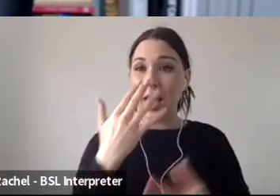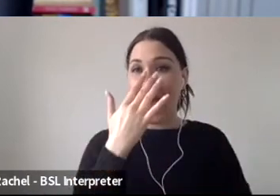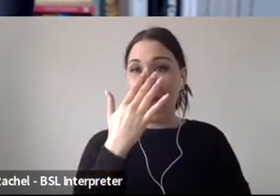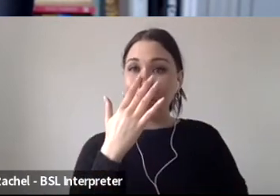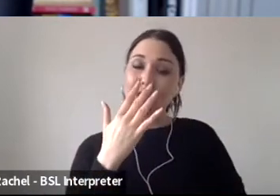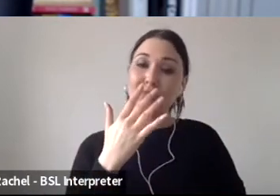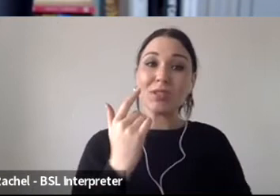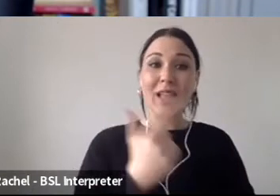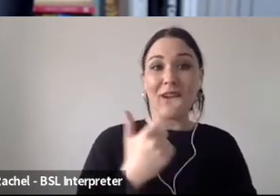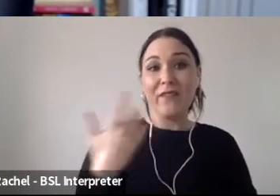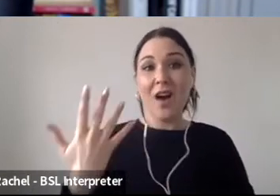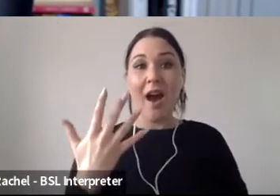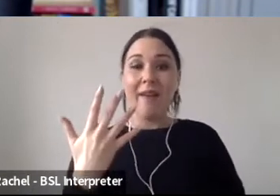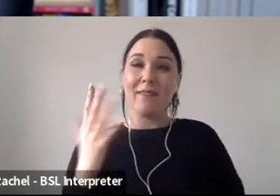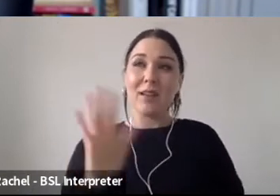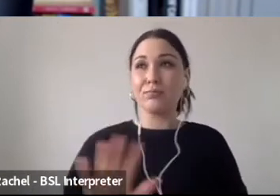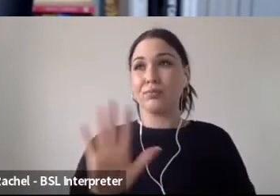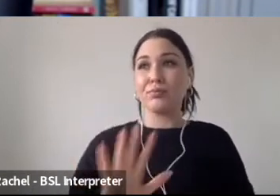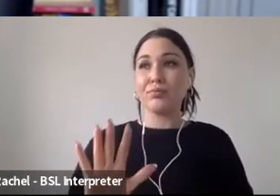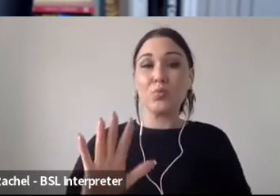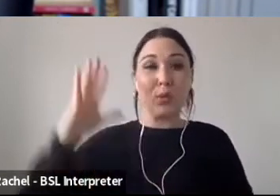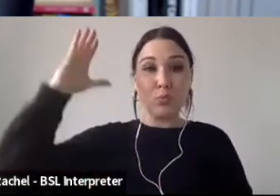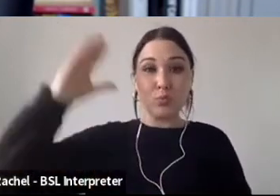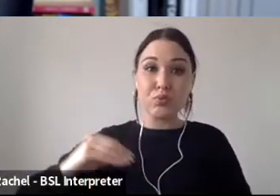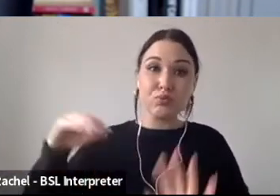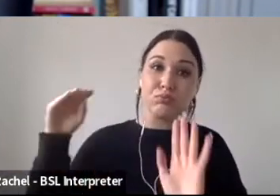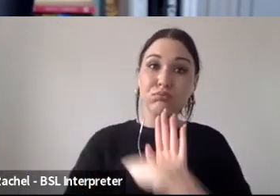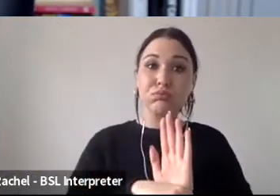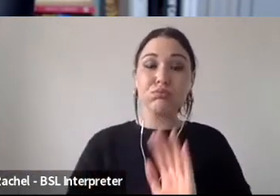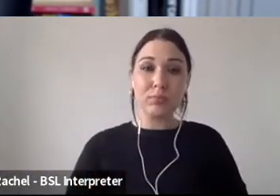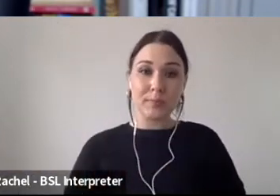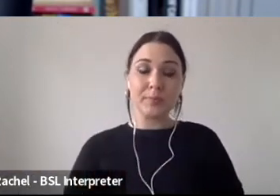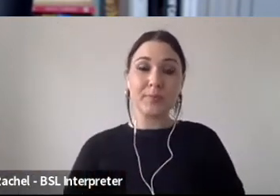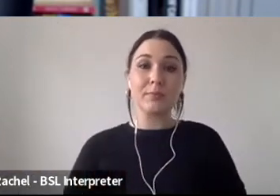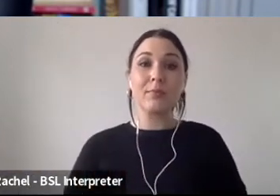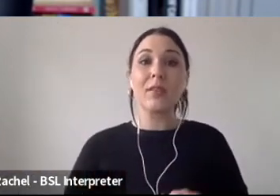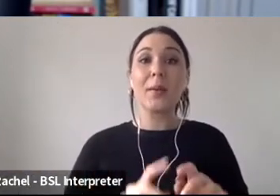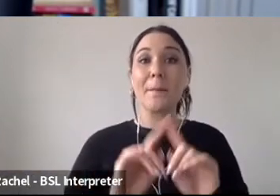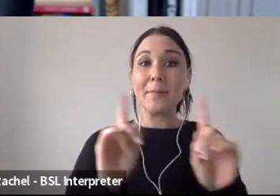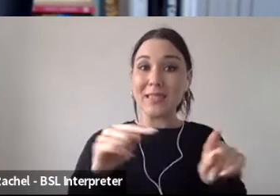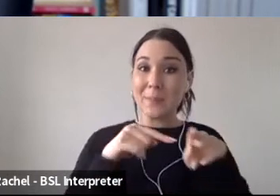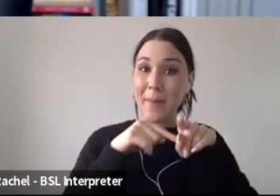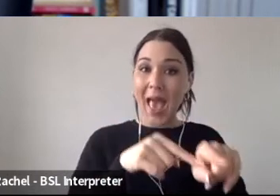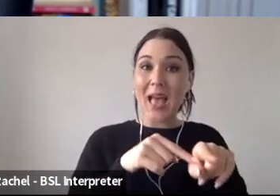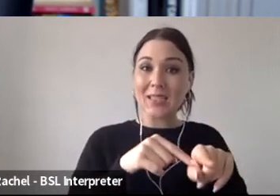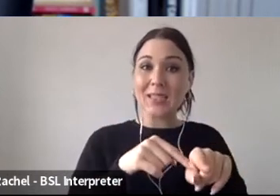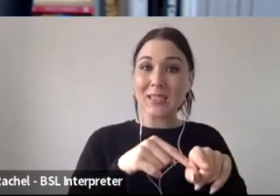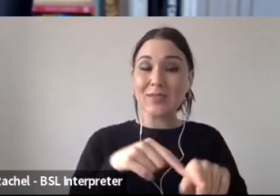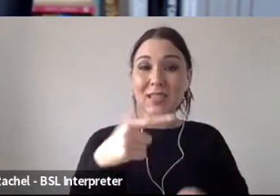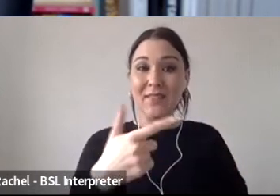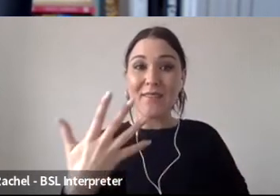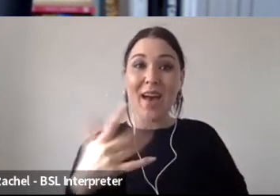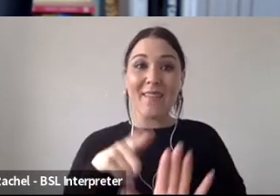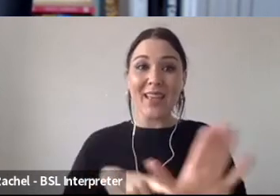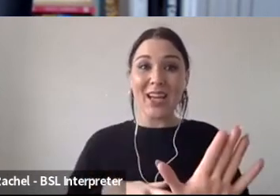the likelihood of your hearing reducing quite drastically is quite significant. But of course, it depends what you spent the 75 years of your life doing